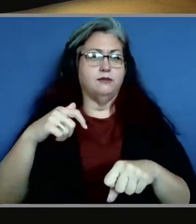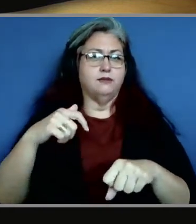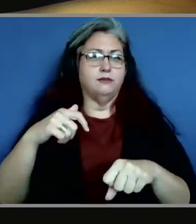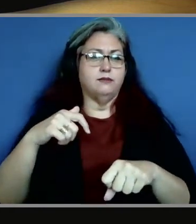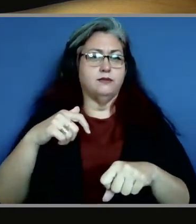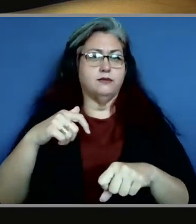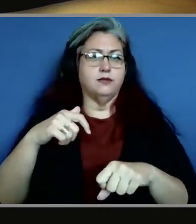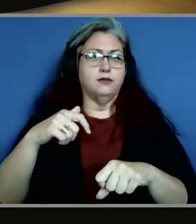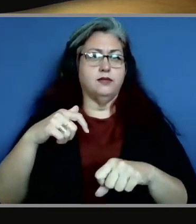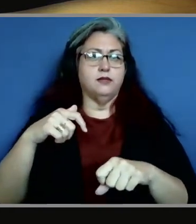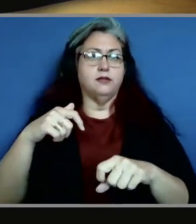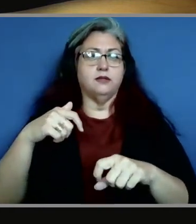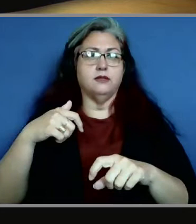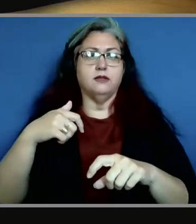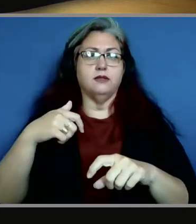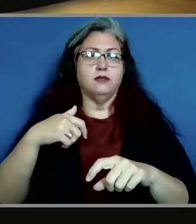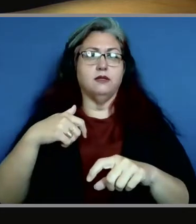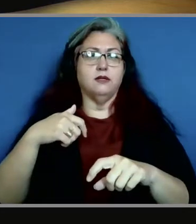to